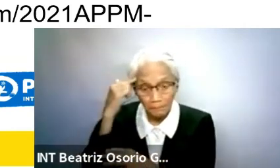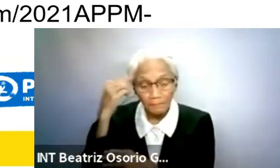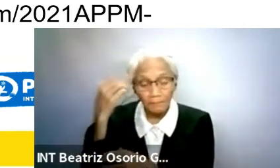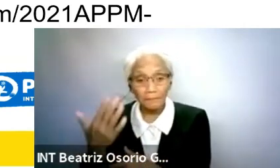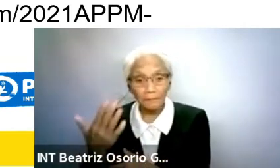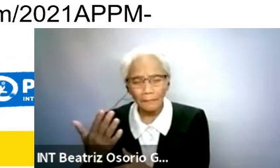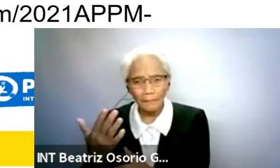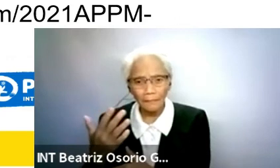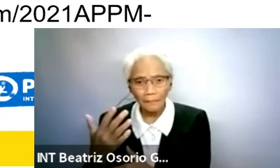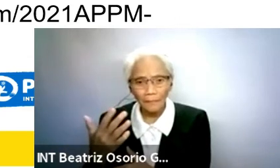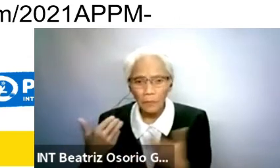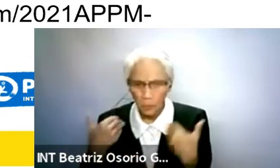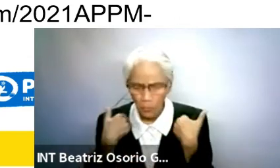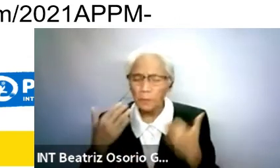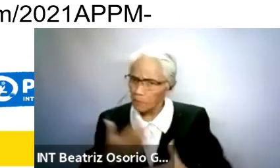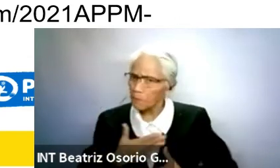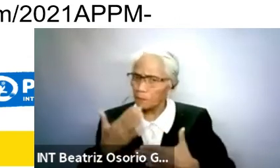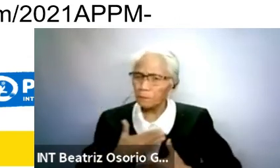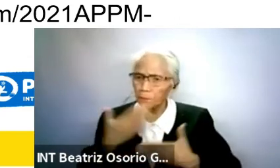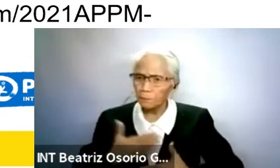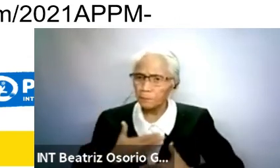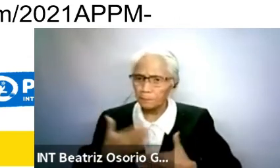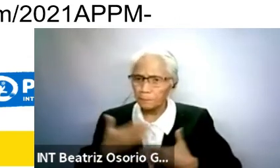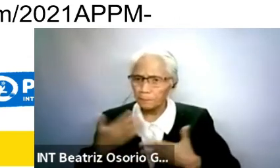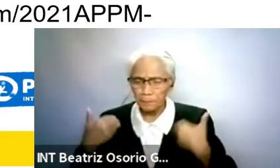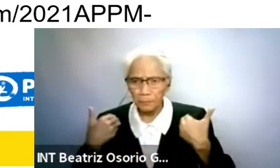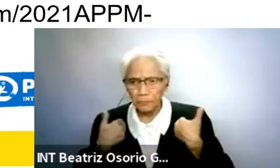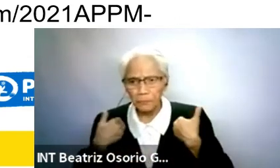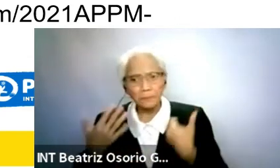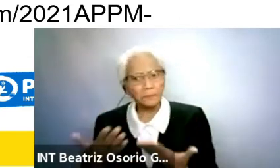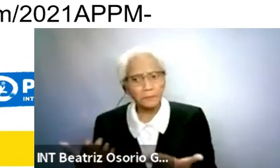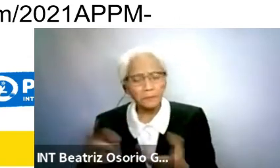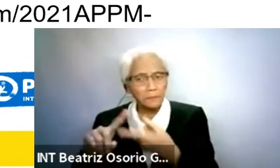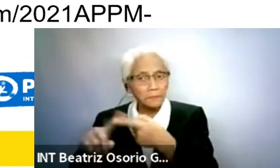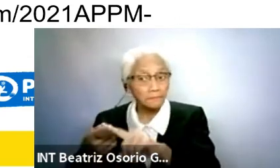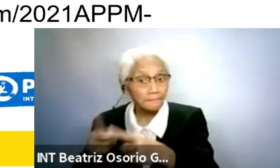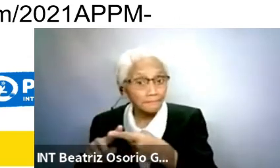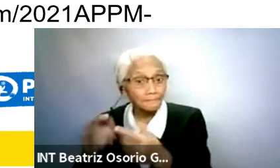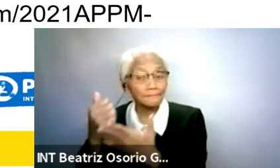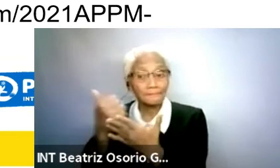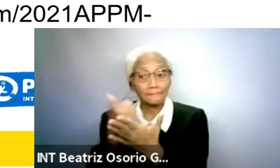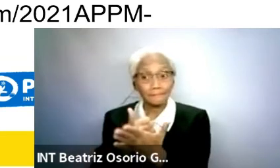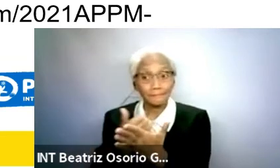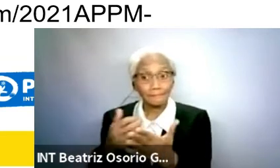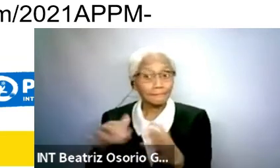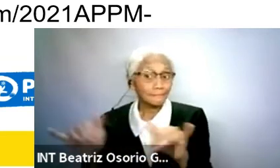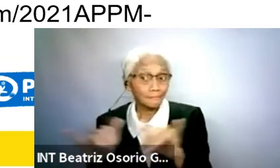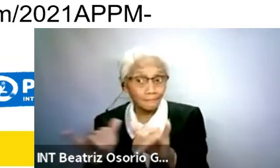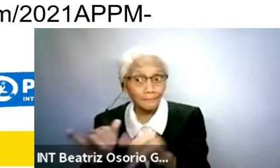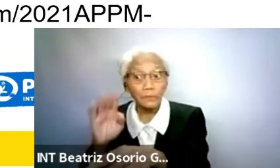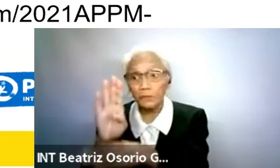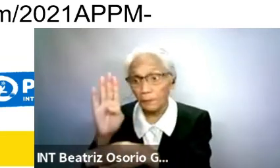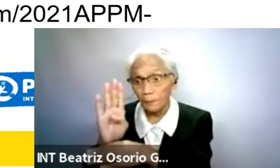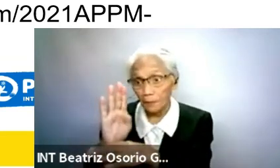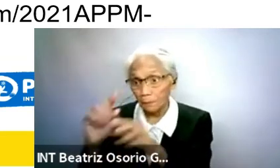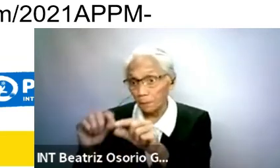of course, we're very happy to have our friends from the academe as well as from the business sector, because we